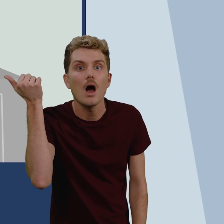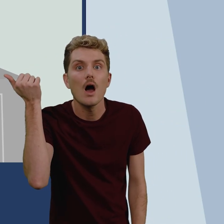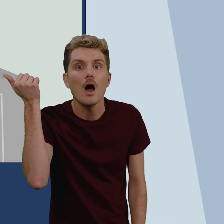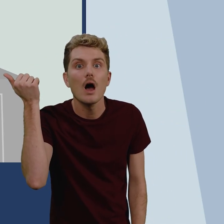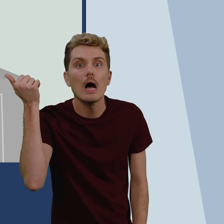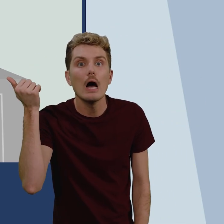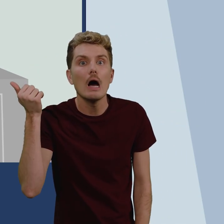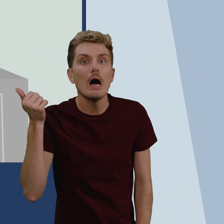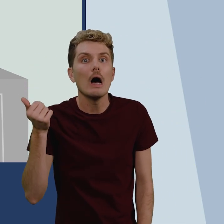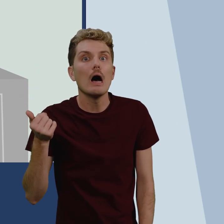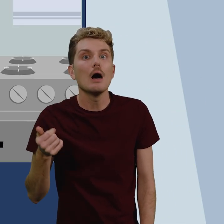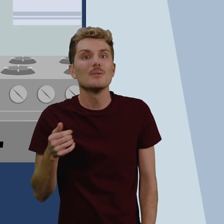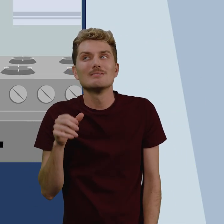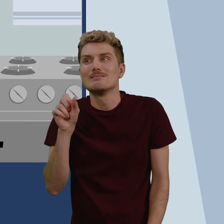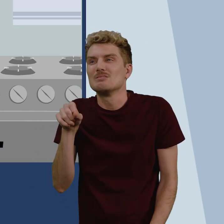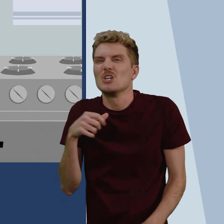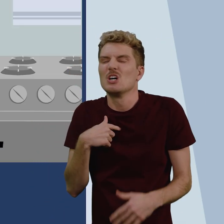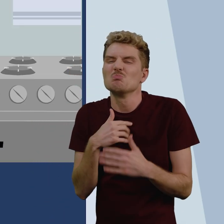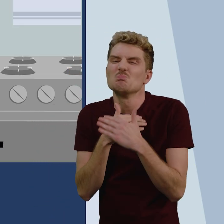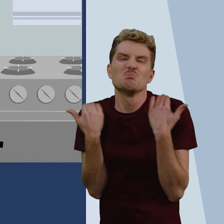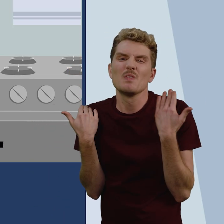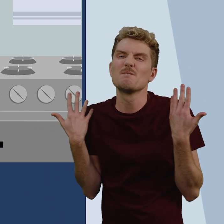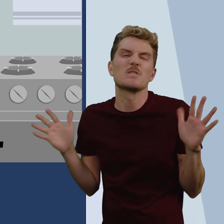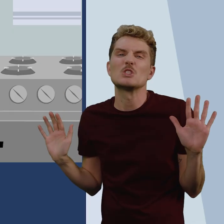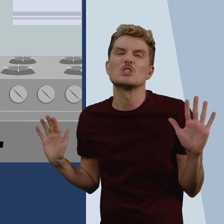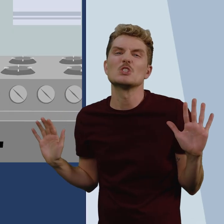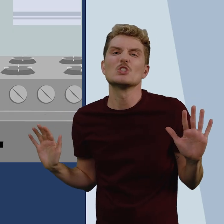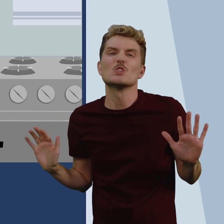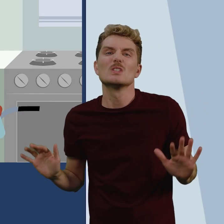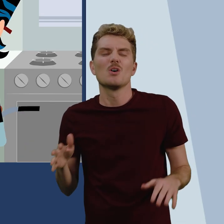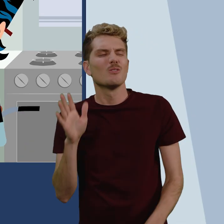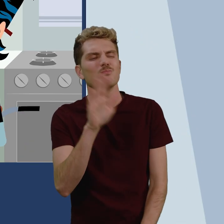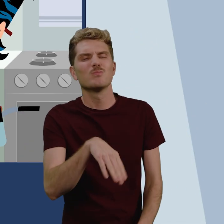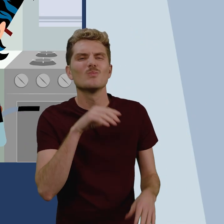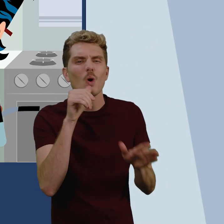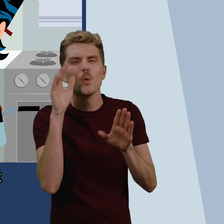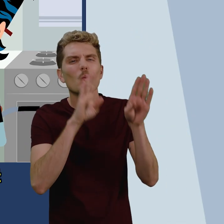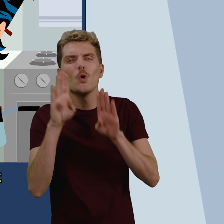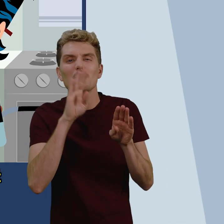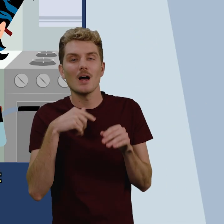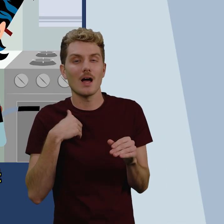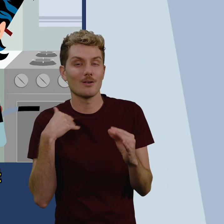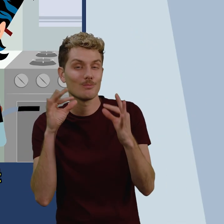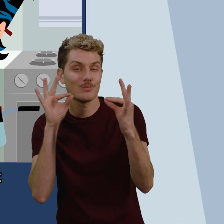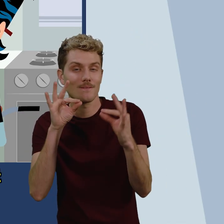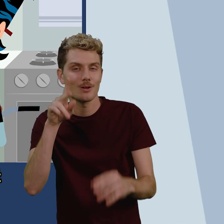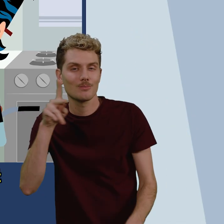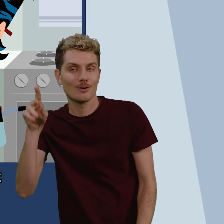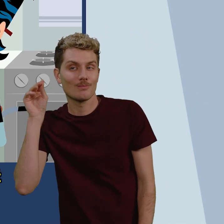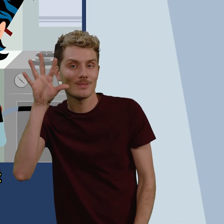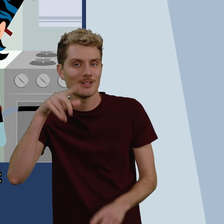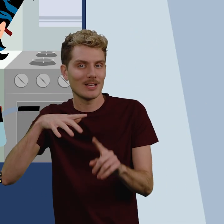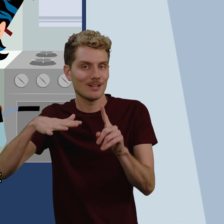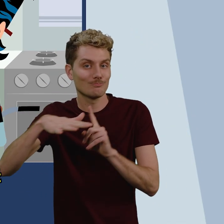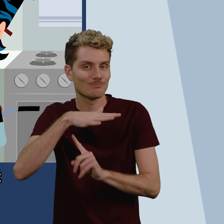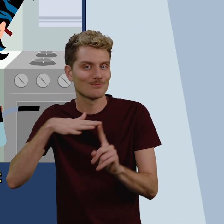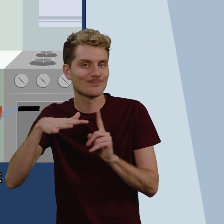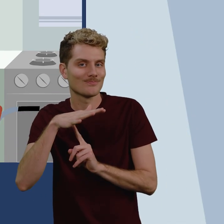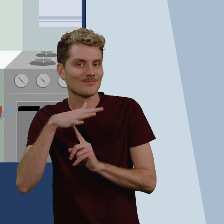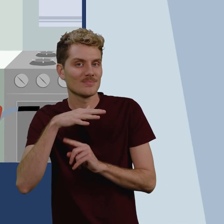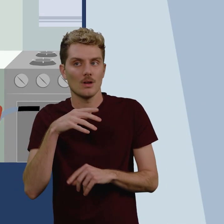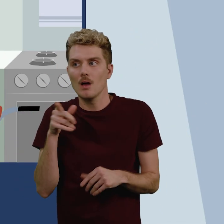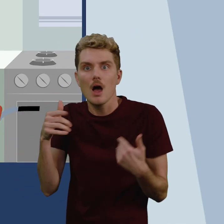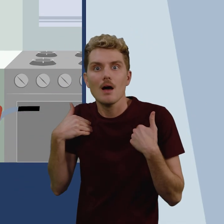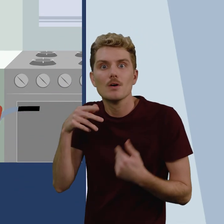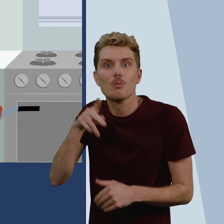and you forgot. Yep, I'm a dead man. Don't you worry. I have the perfect PowerPoint for this